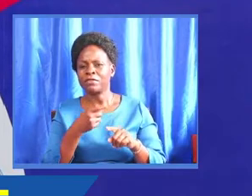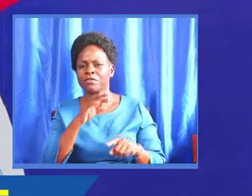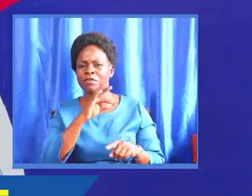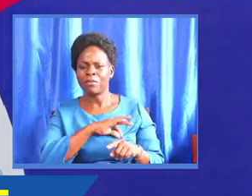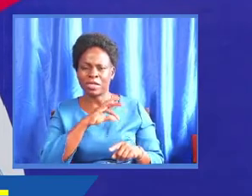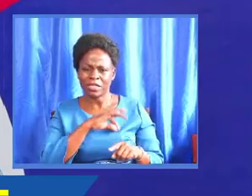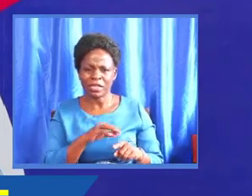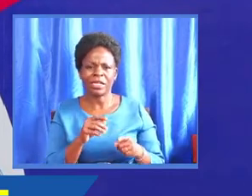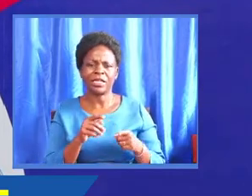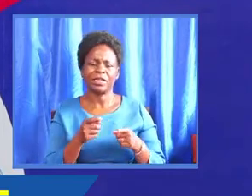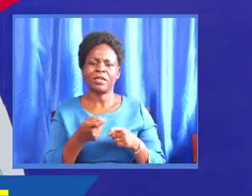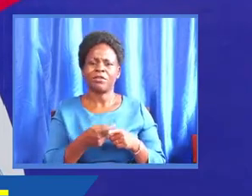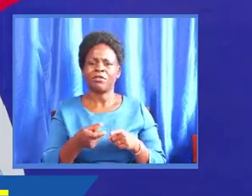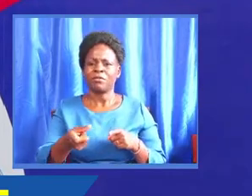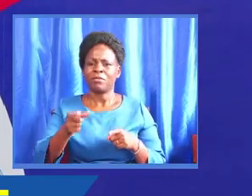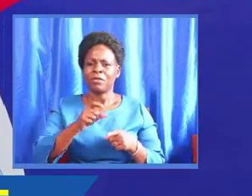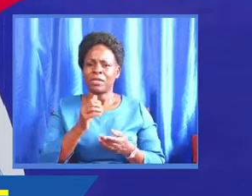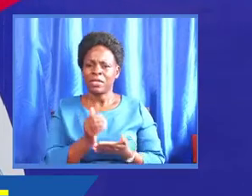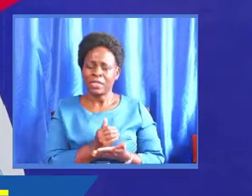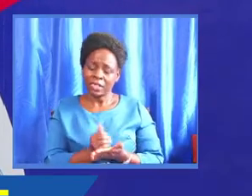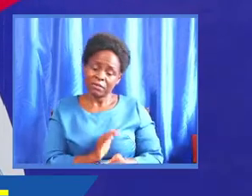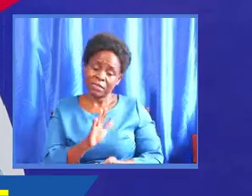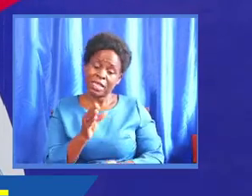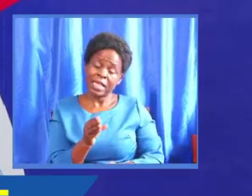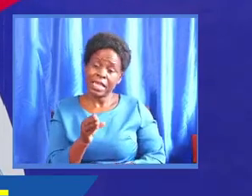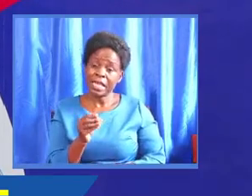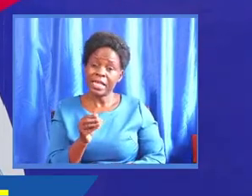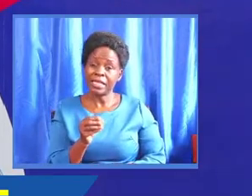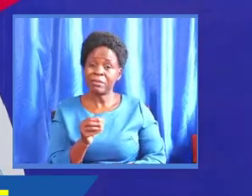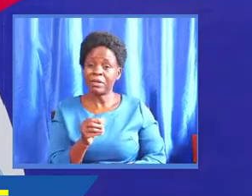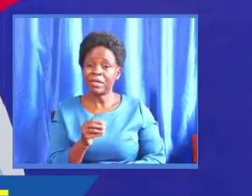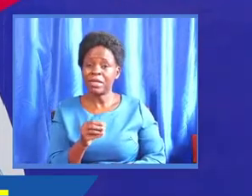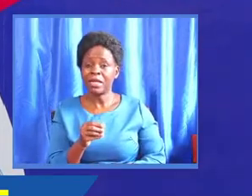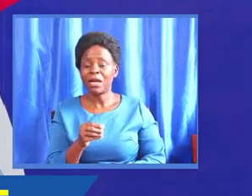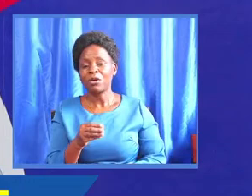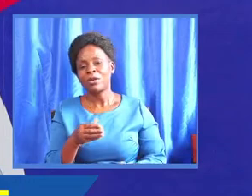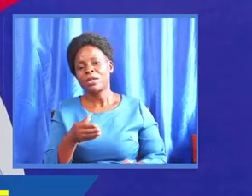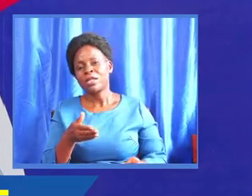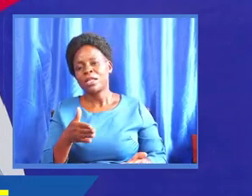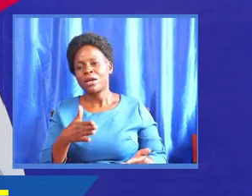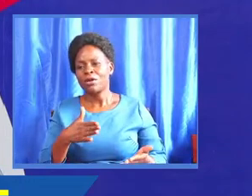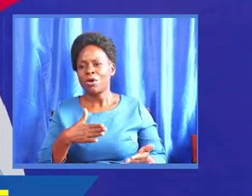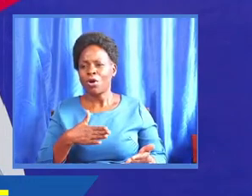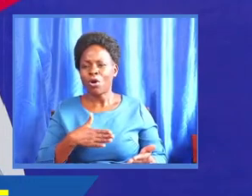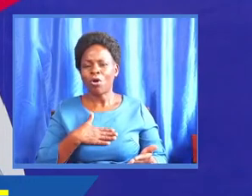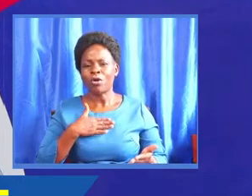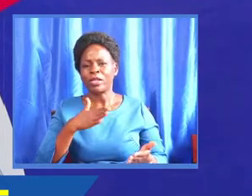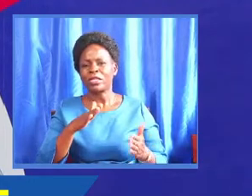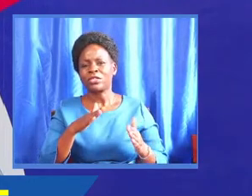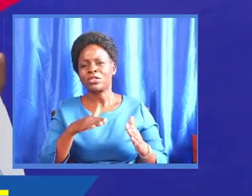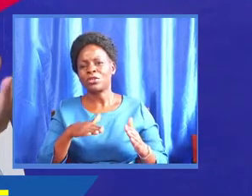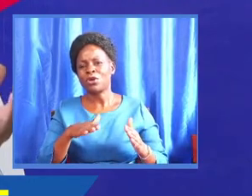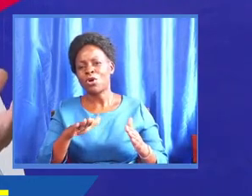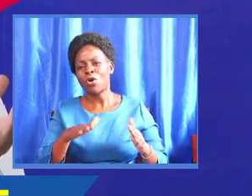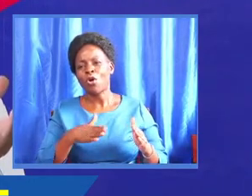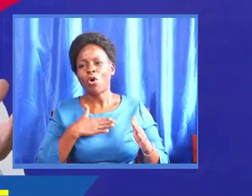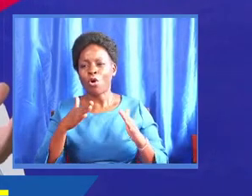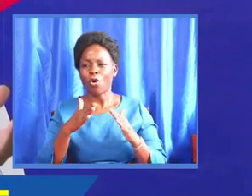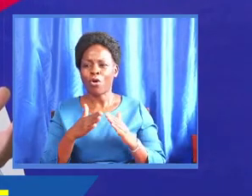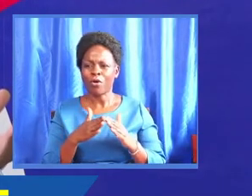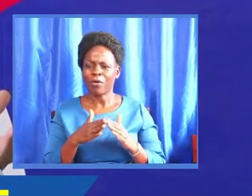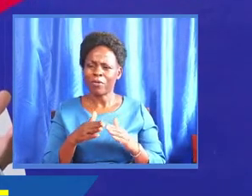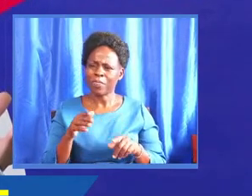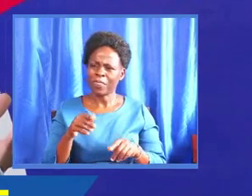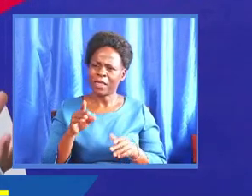and the bonuses he gets, he saves his money and he owns now 25 rooms. He rents them out. As we